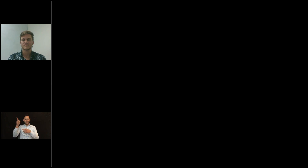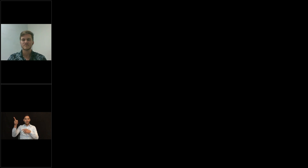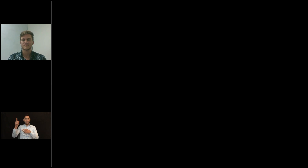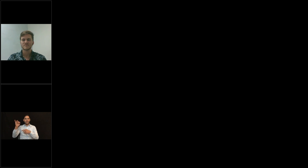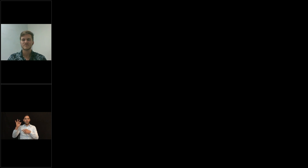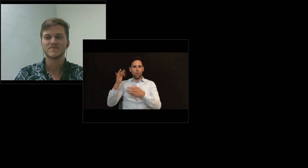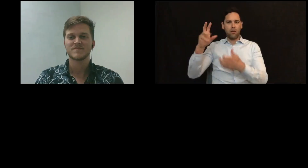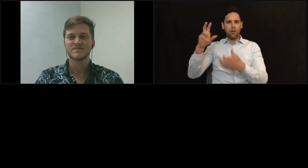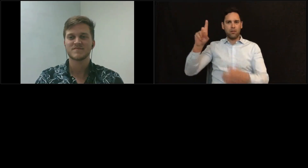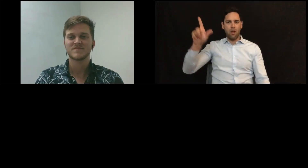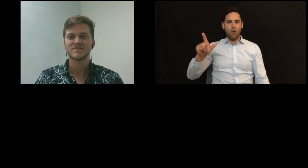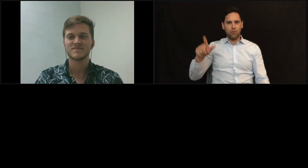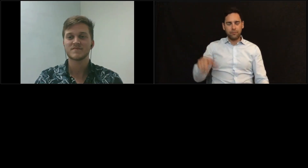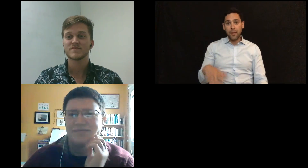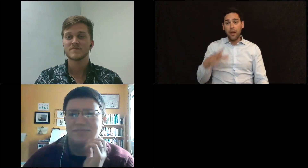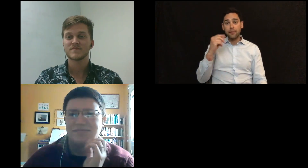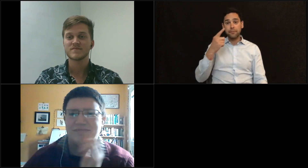Yes.